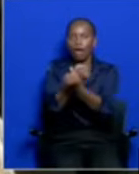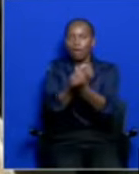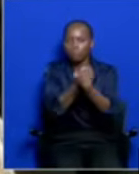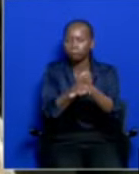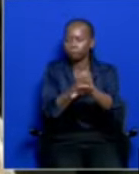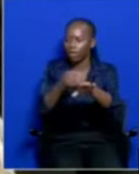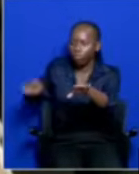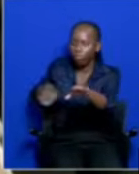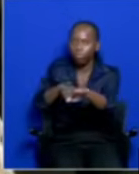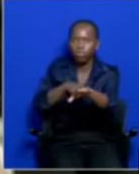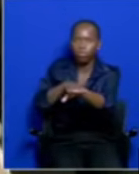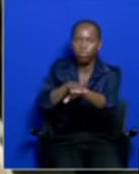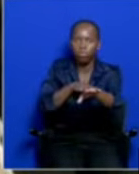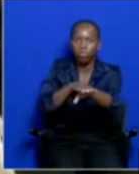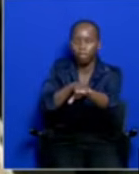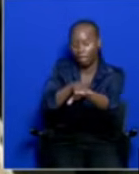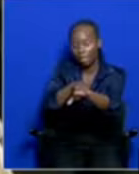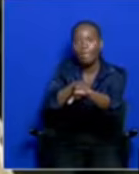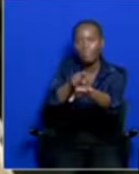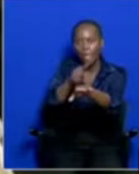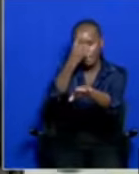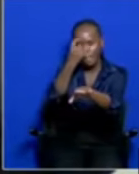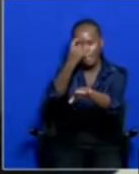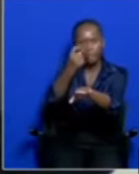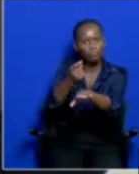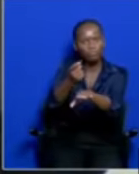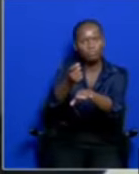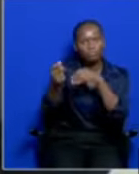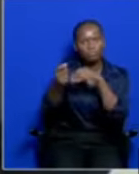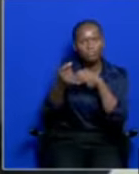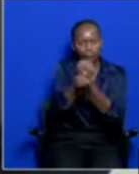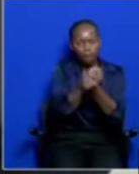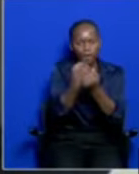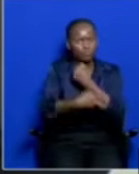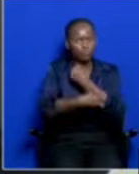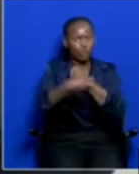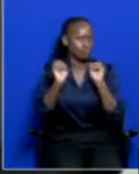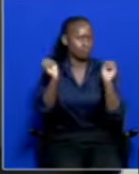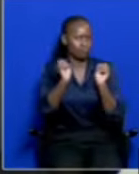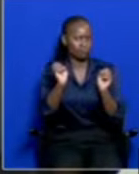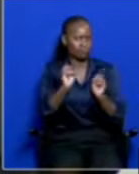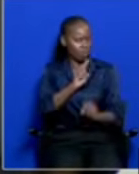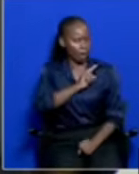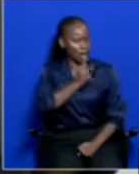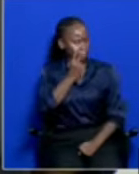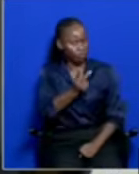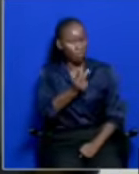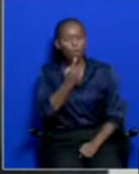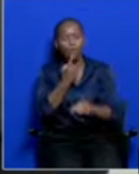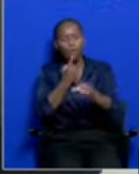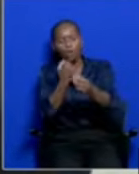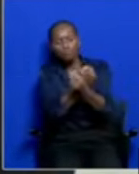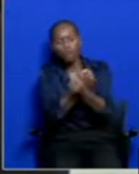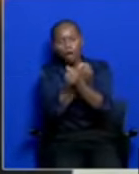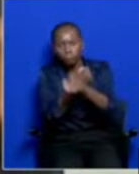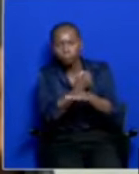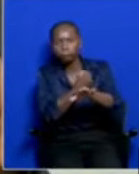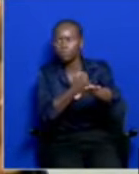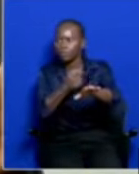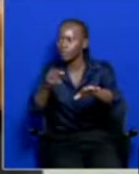been stolen because they said we saw the truck being escorted by Metro Police. So